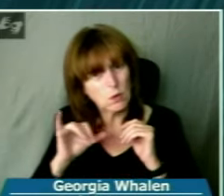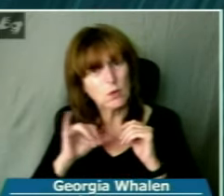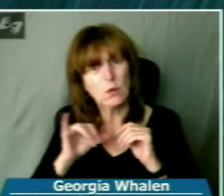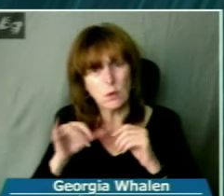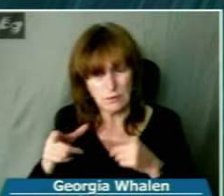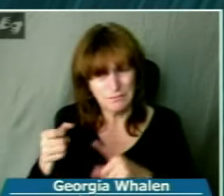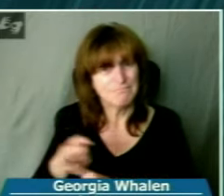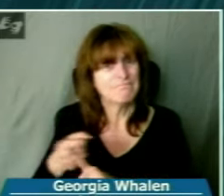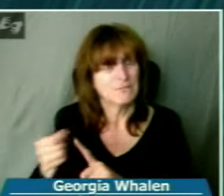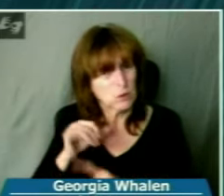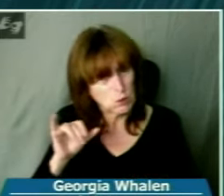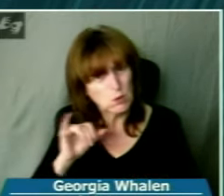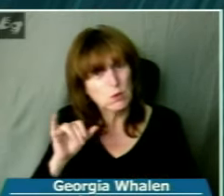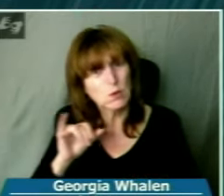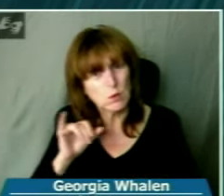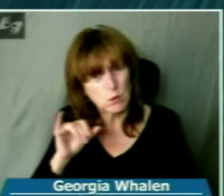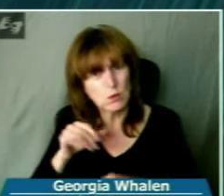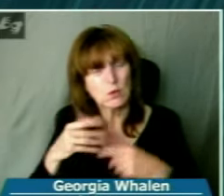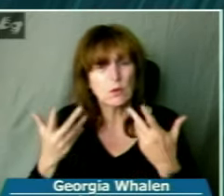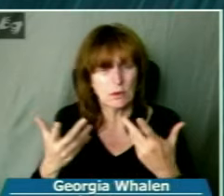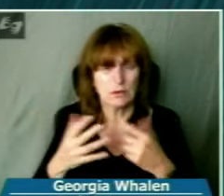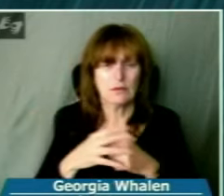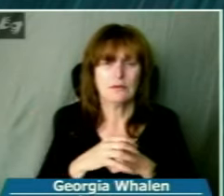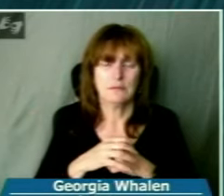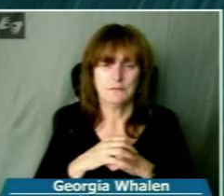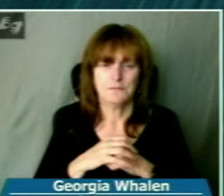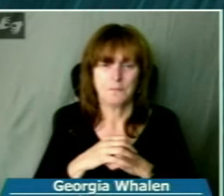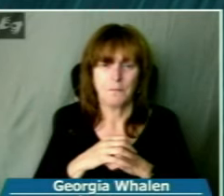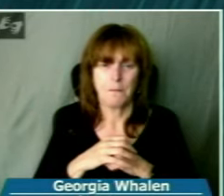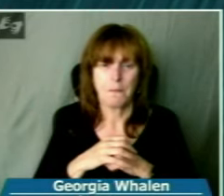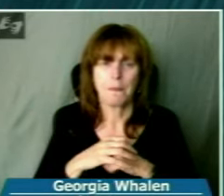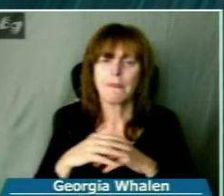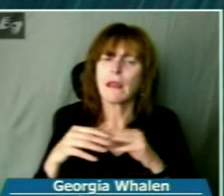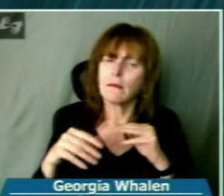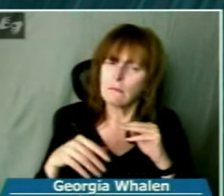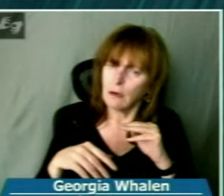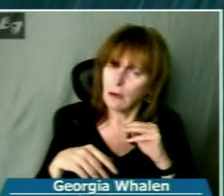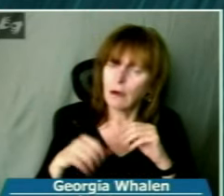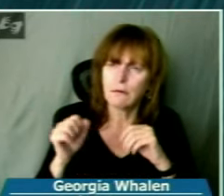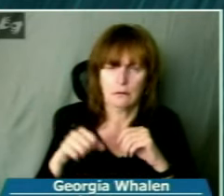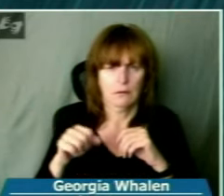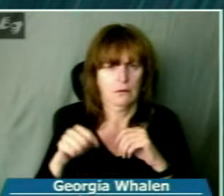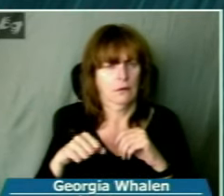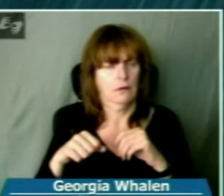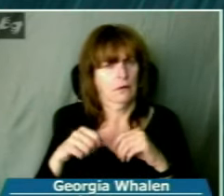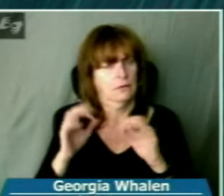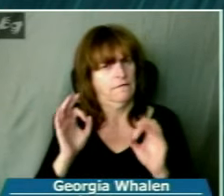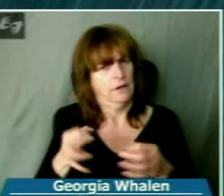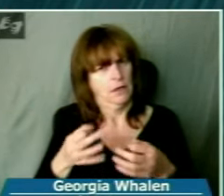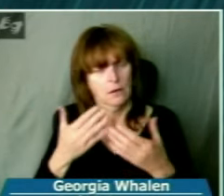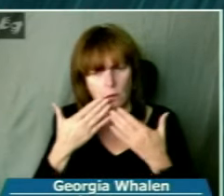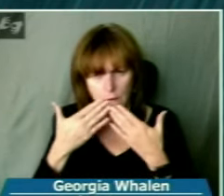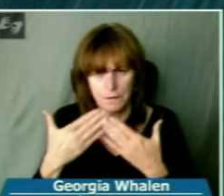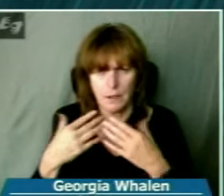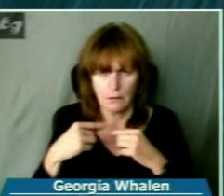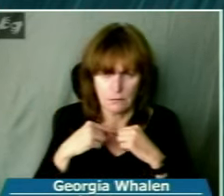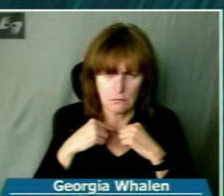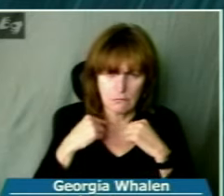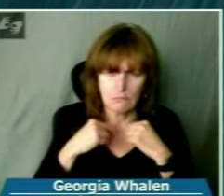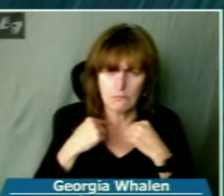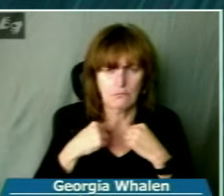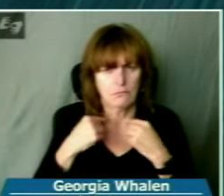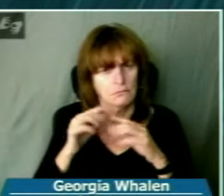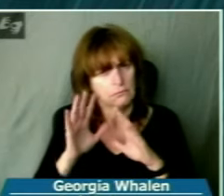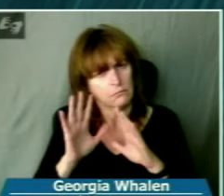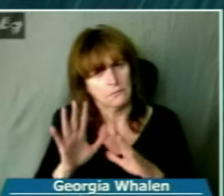streets. Yes, and they are definitely all in our thoughts. Thank you very much for that update, Brother Richard. Mr. Mayor, we're